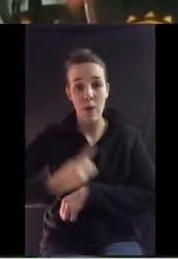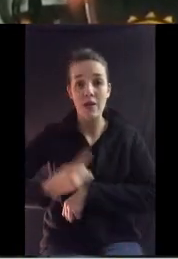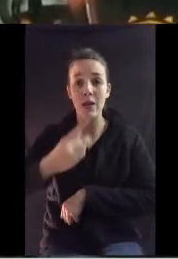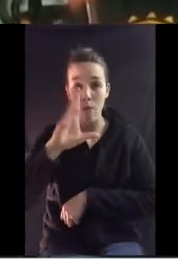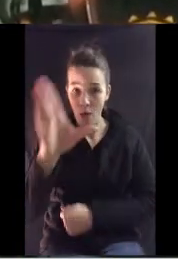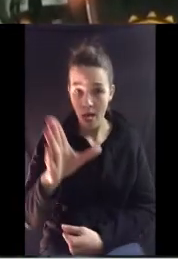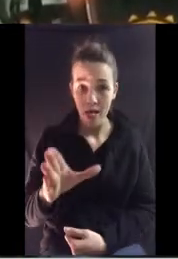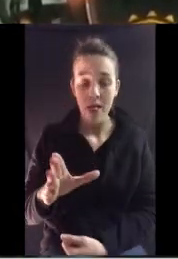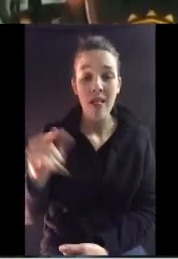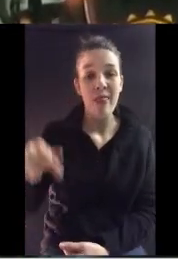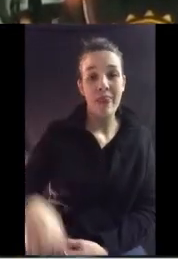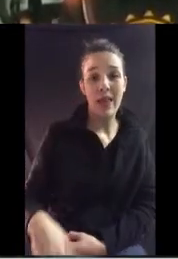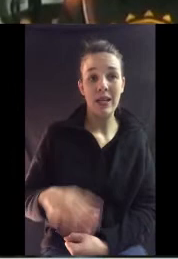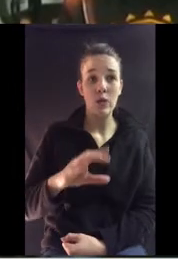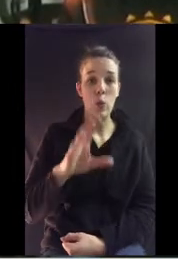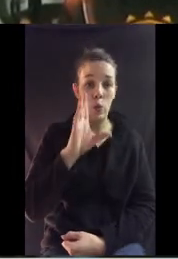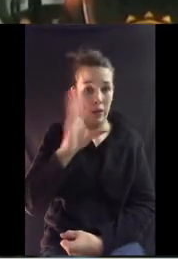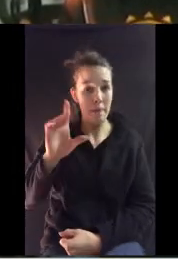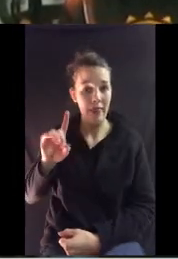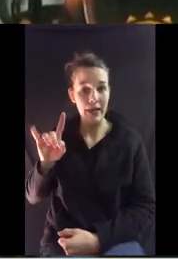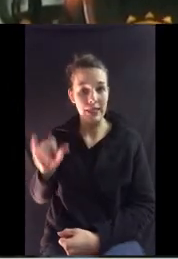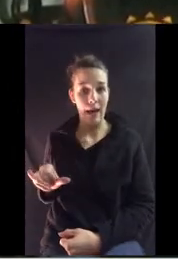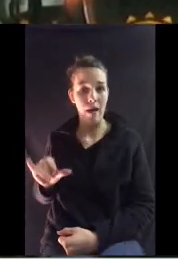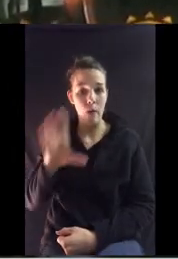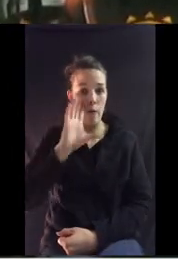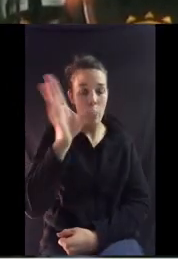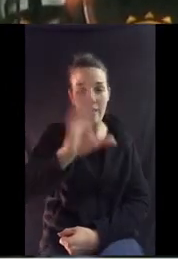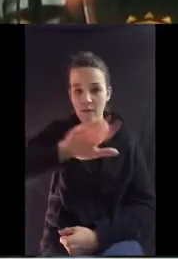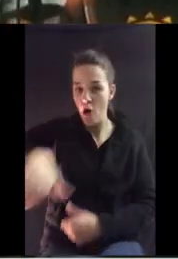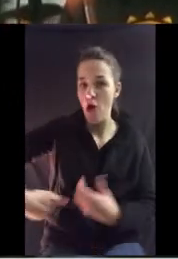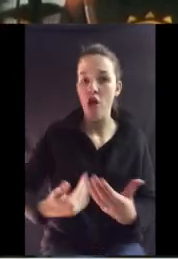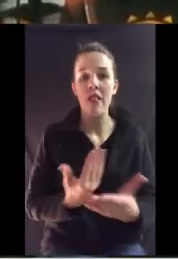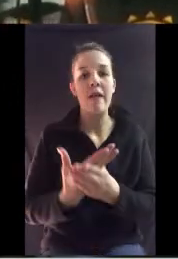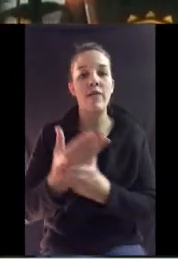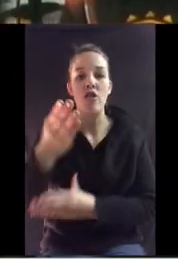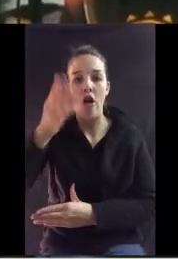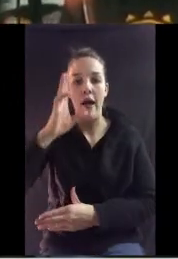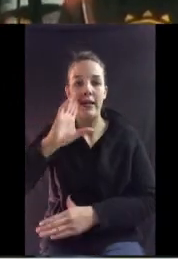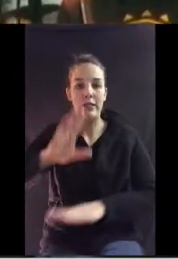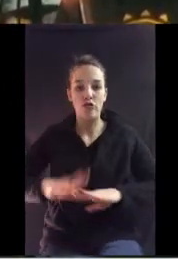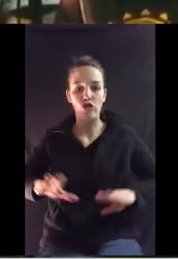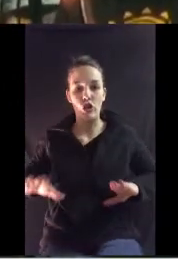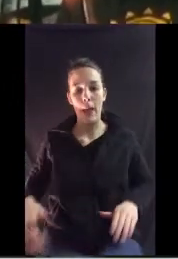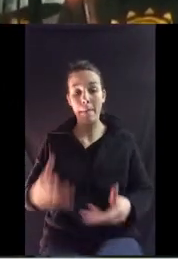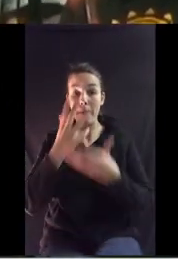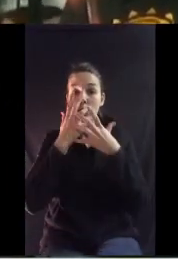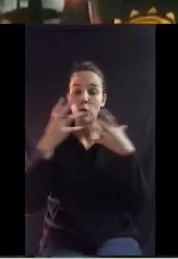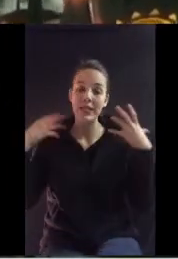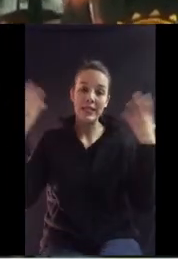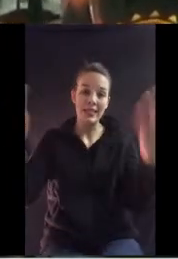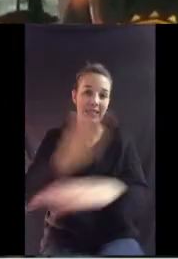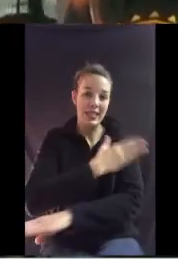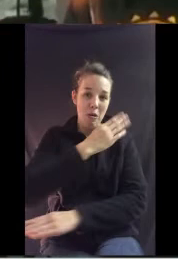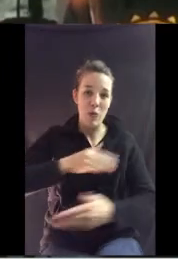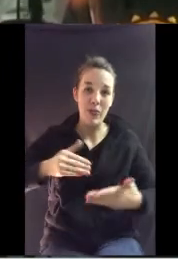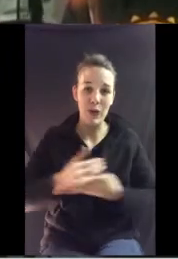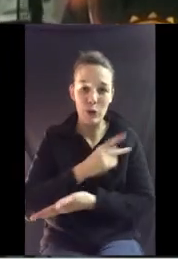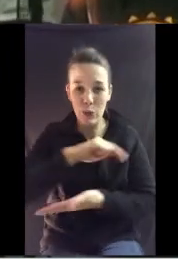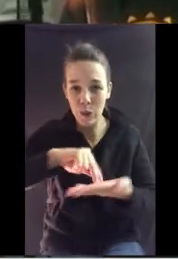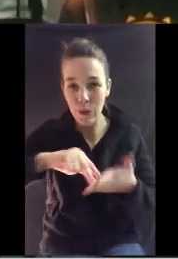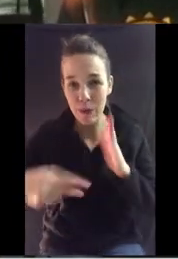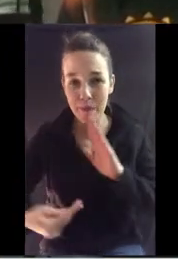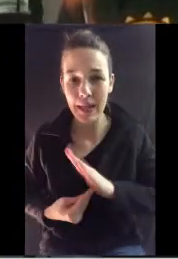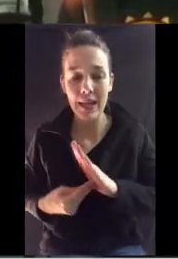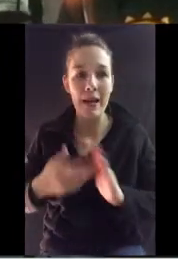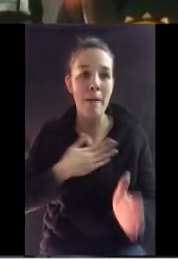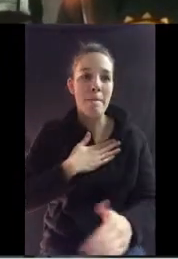we will be free one day. This will be the day when all of God's children will be able to sing